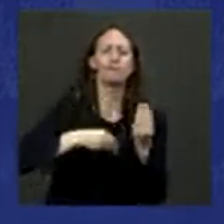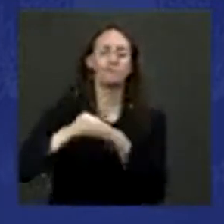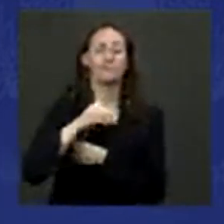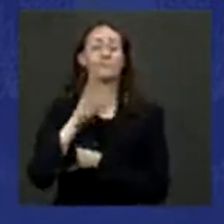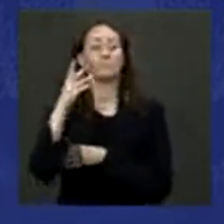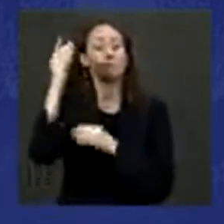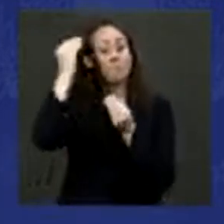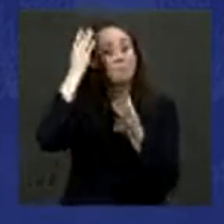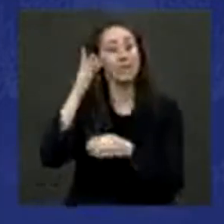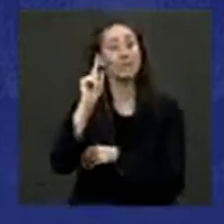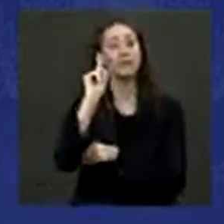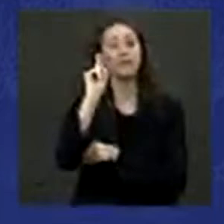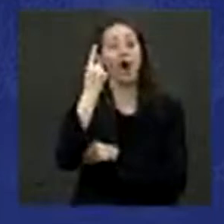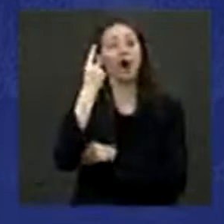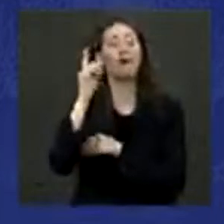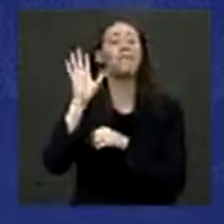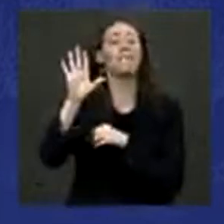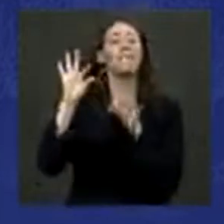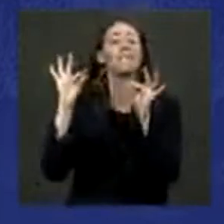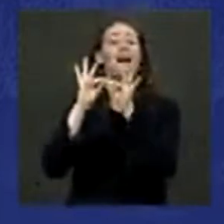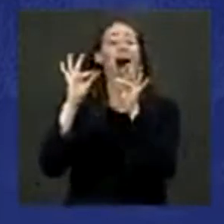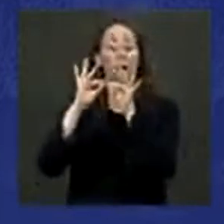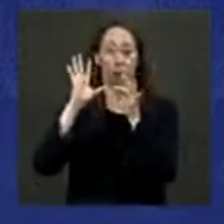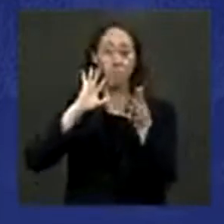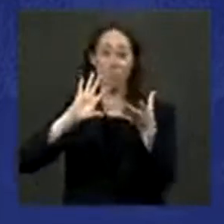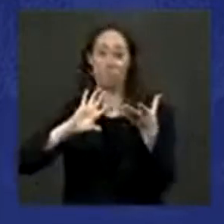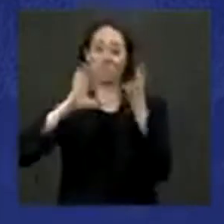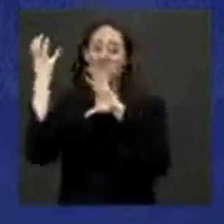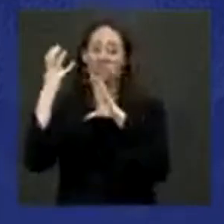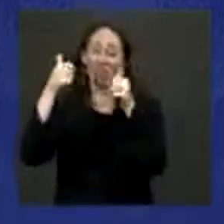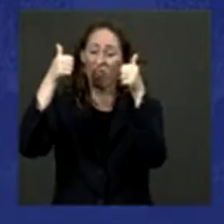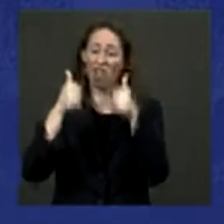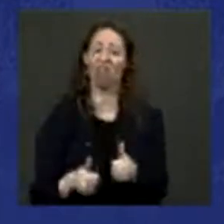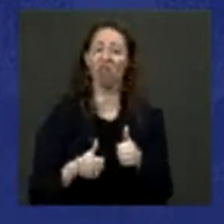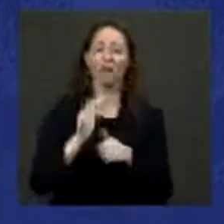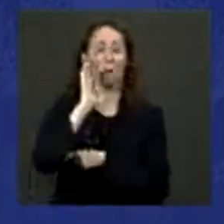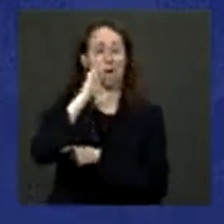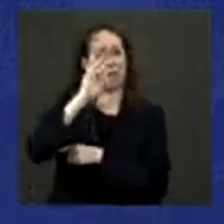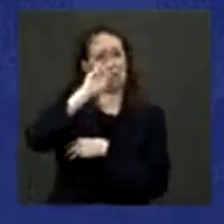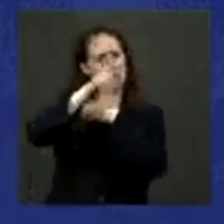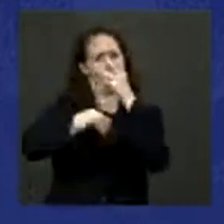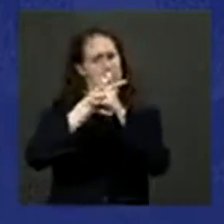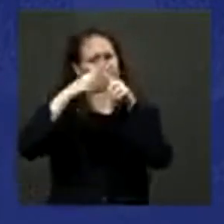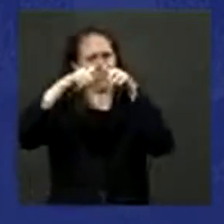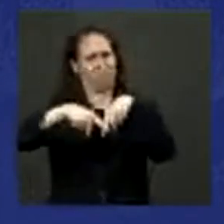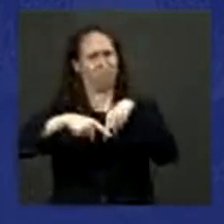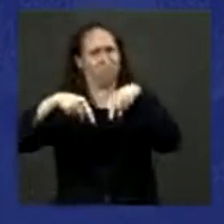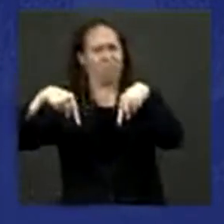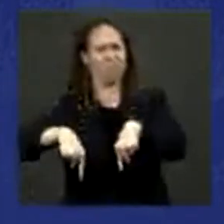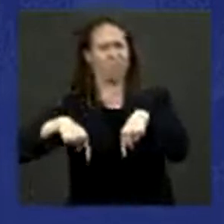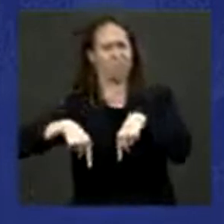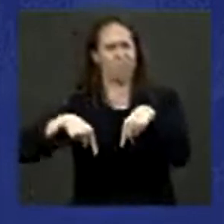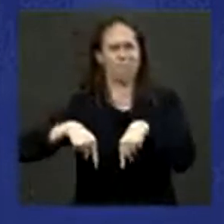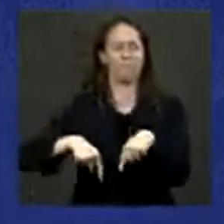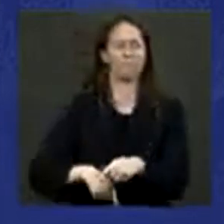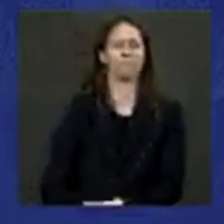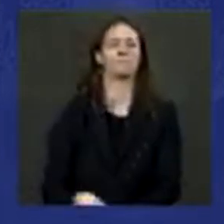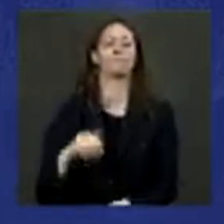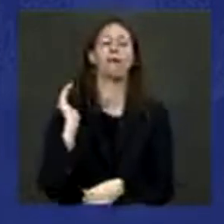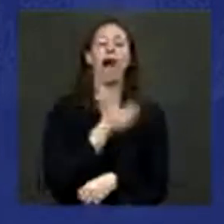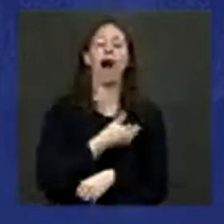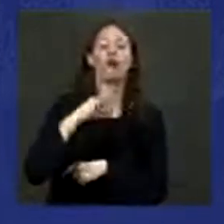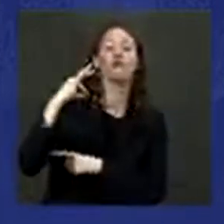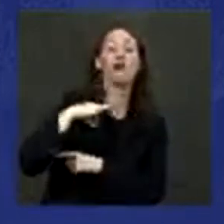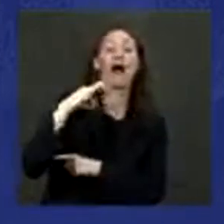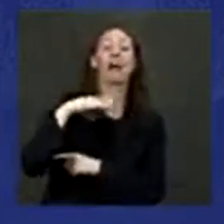world's currency that the world relies on. American credit rating will be downgraded. Interest rates